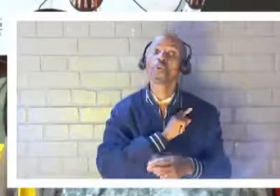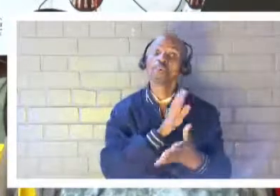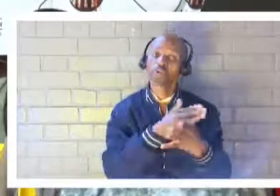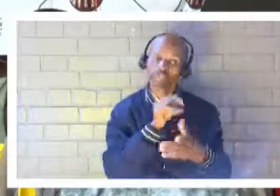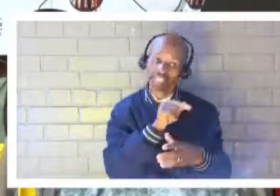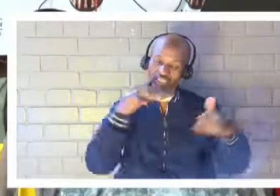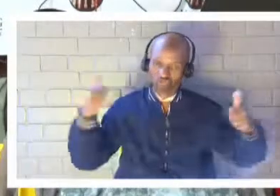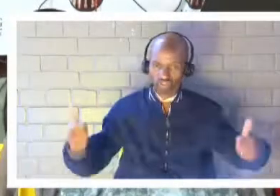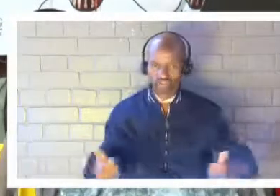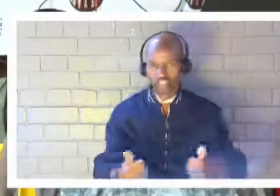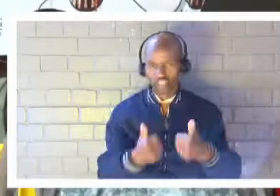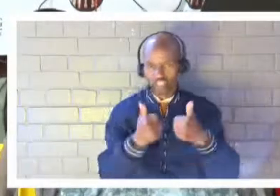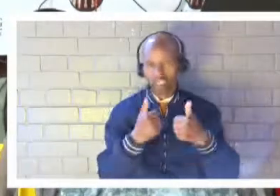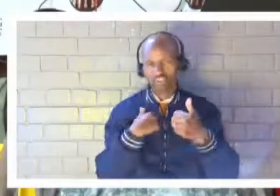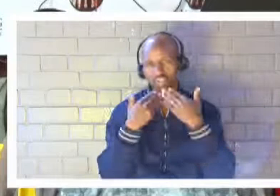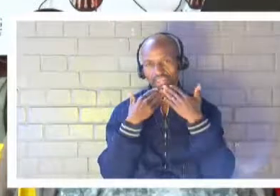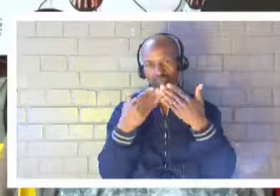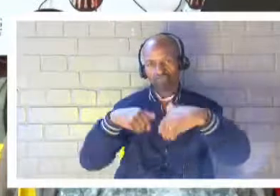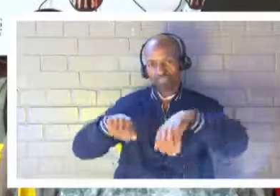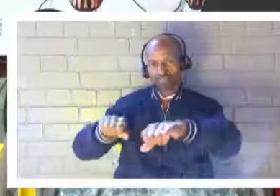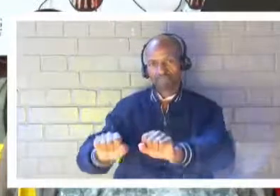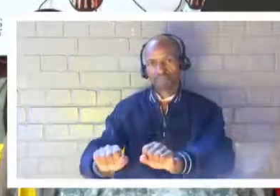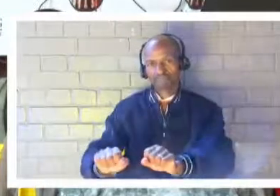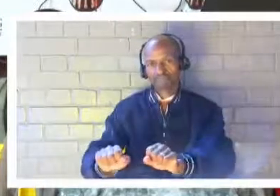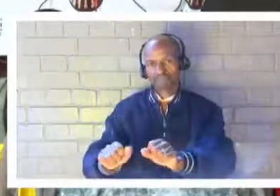a challenge. I thank you, Chair.